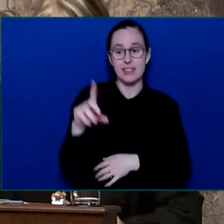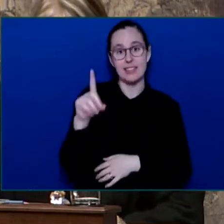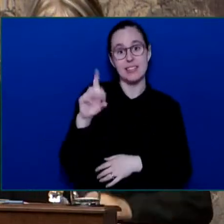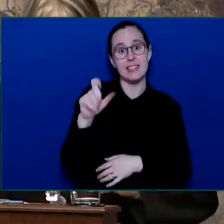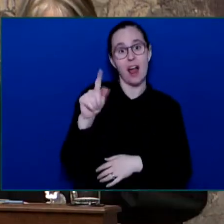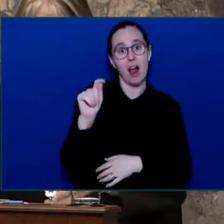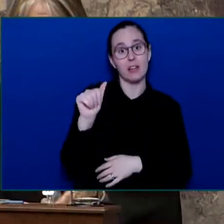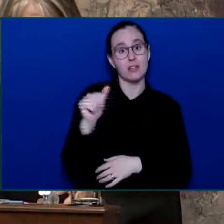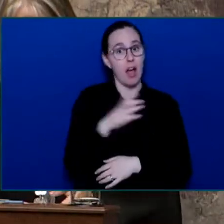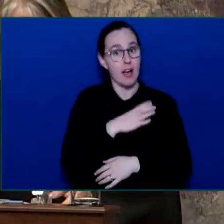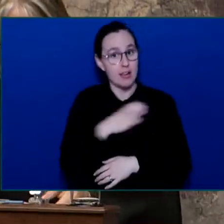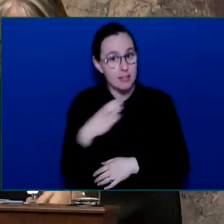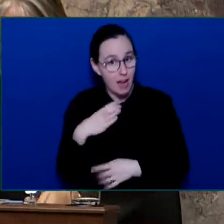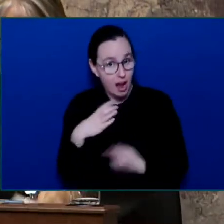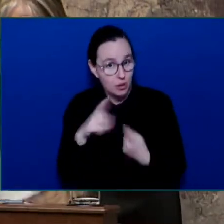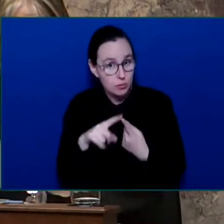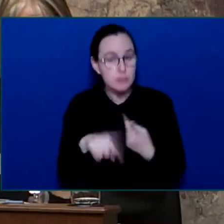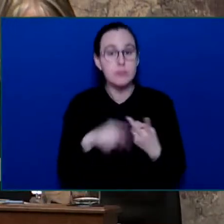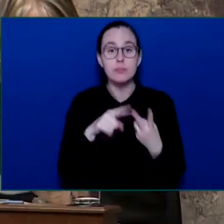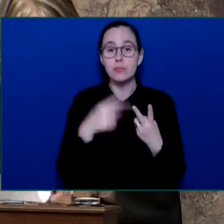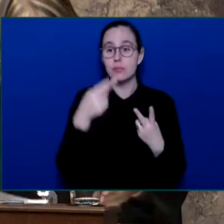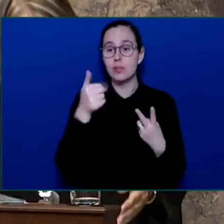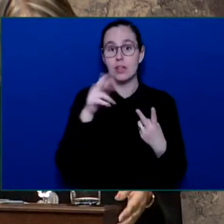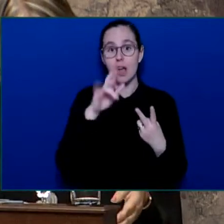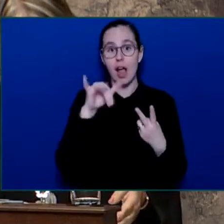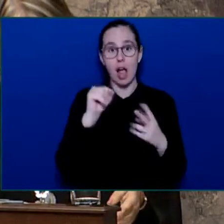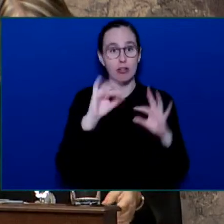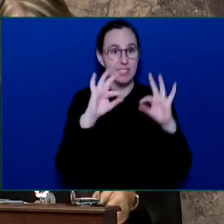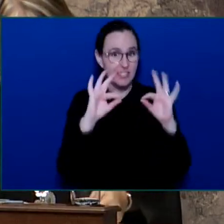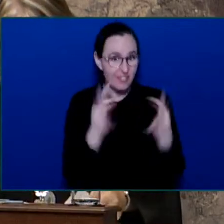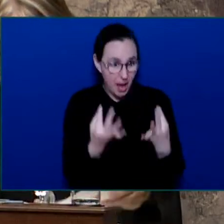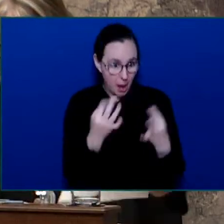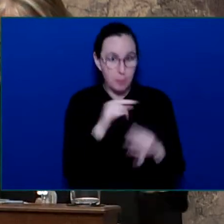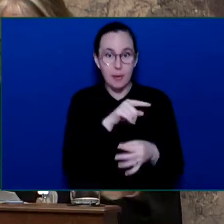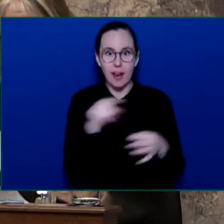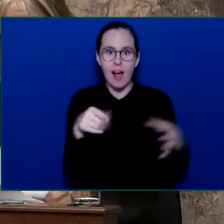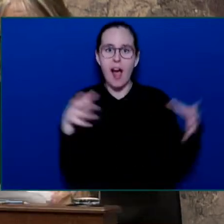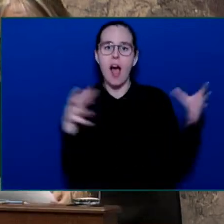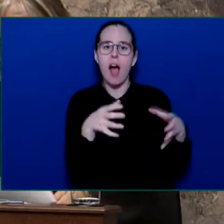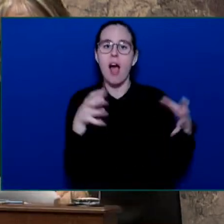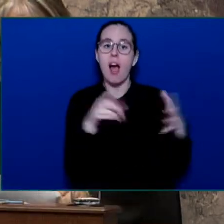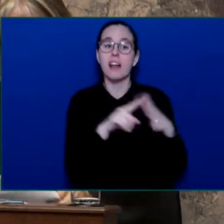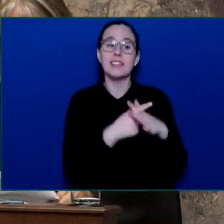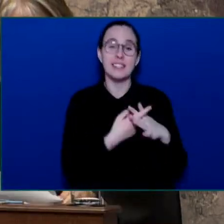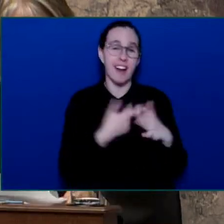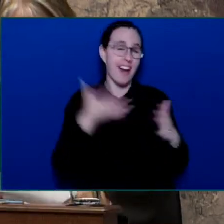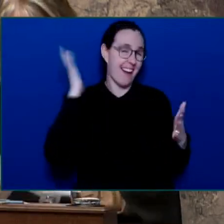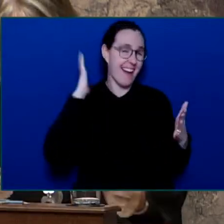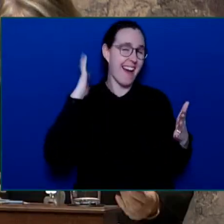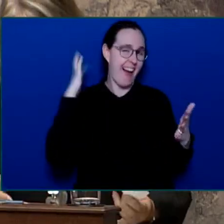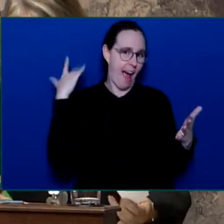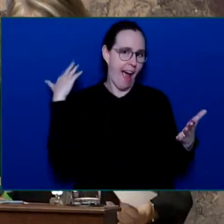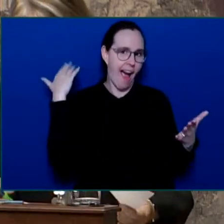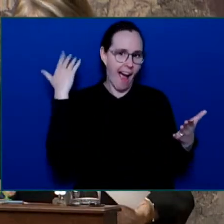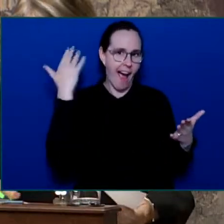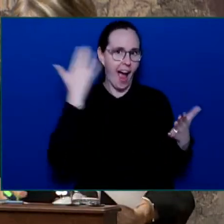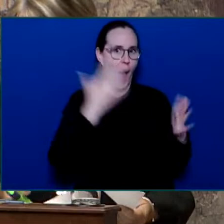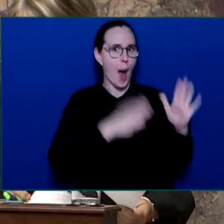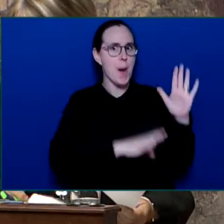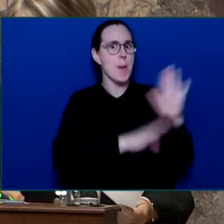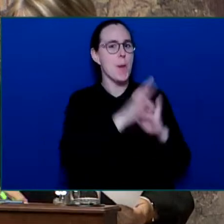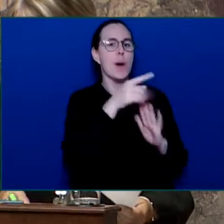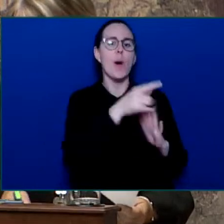many years later, Barnside Brewing is thriving. This year, Barnside wanted to give back to the community. They worked with a local